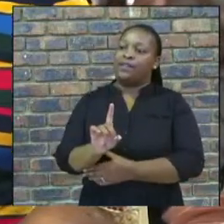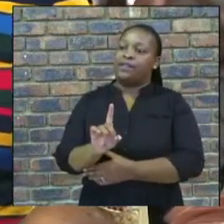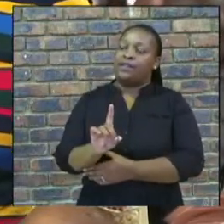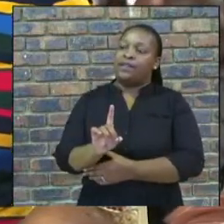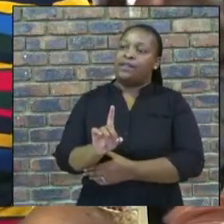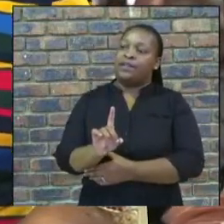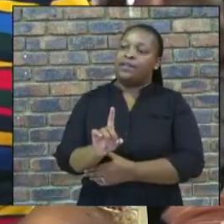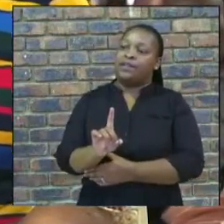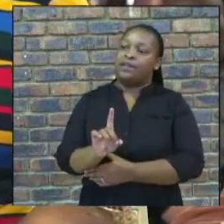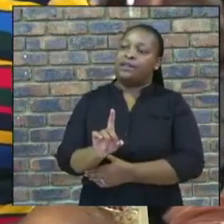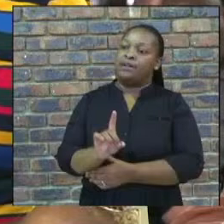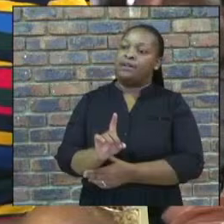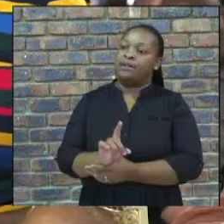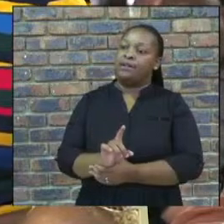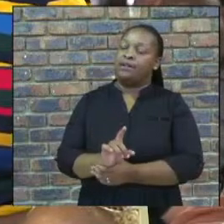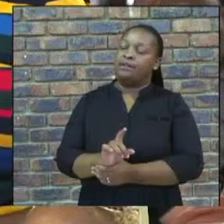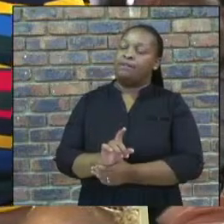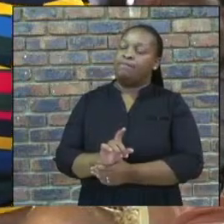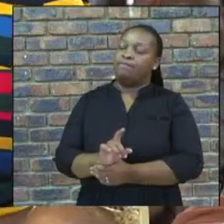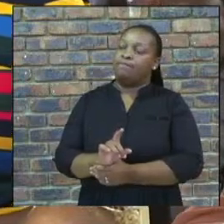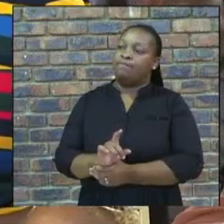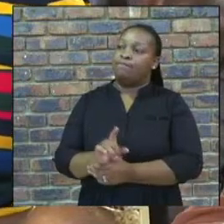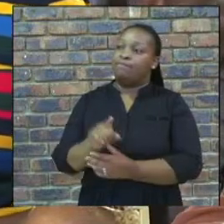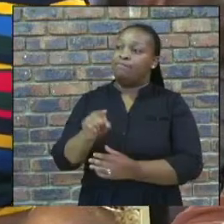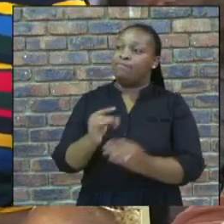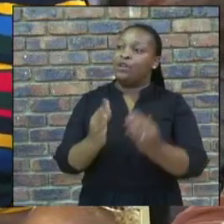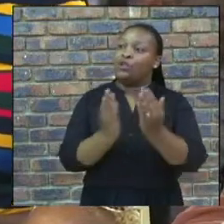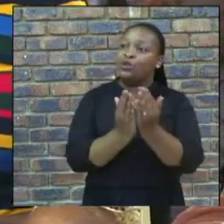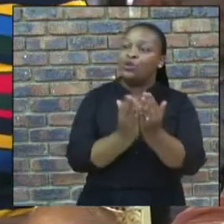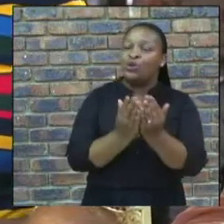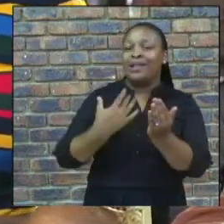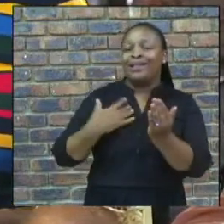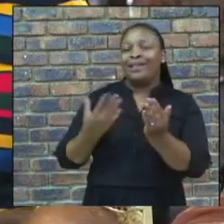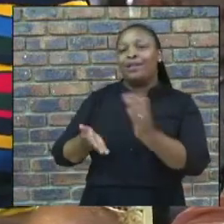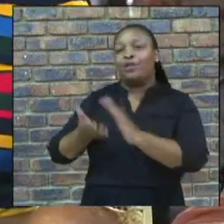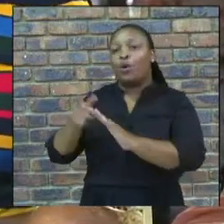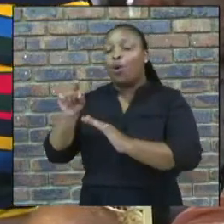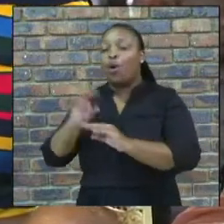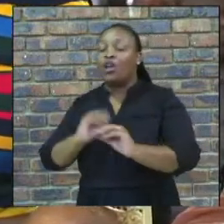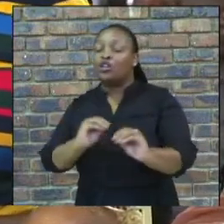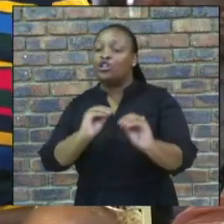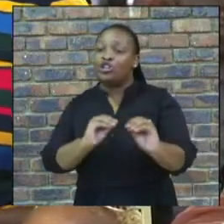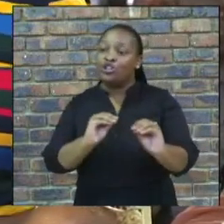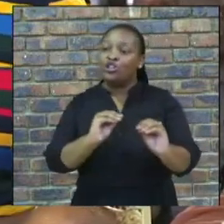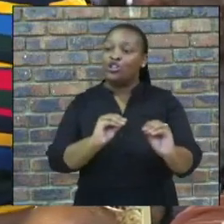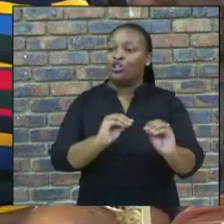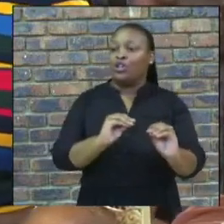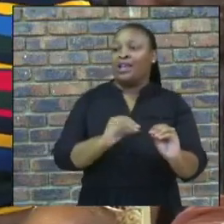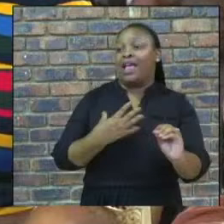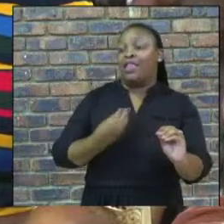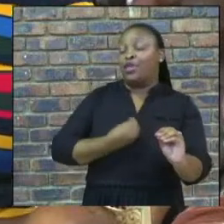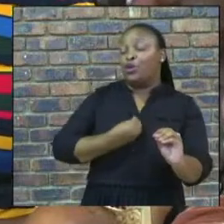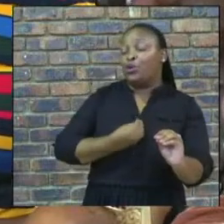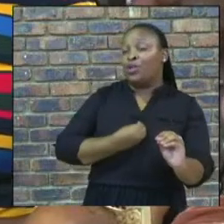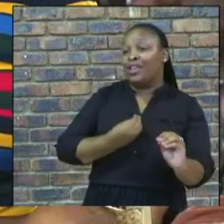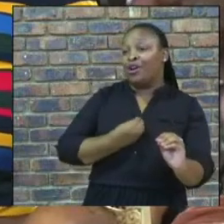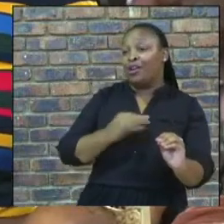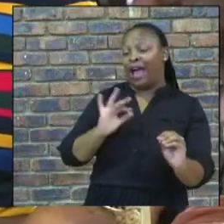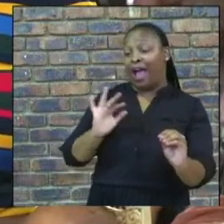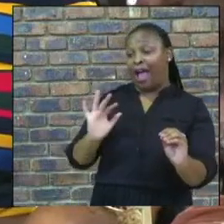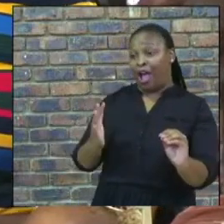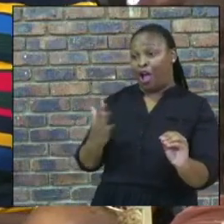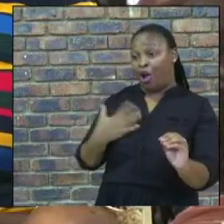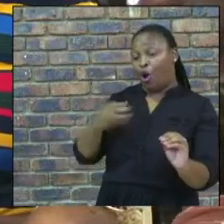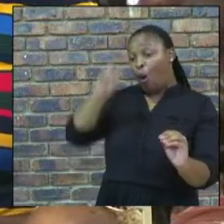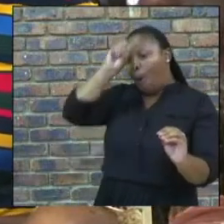taken to school and teach the youth and elders of interest to be able to mine and